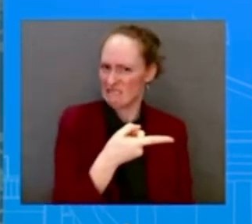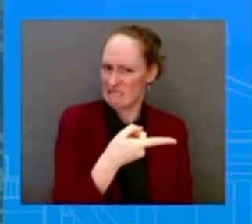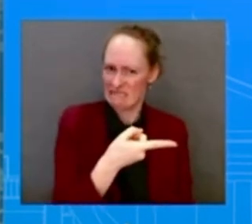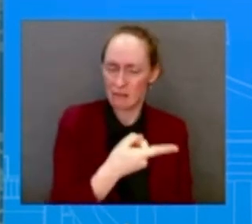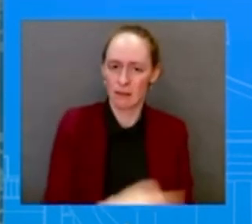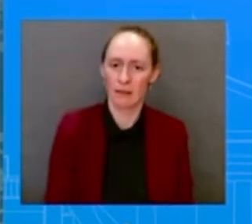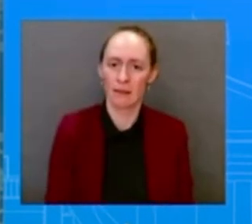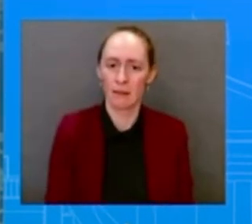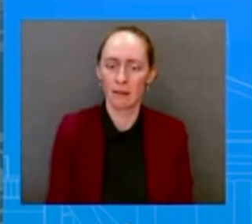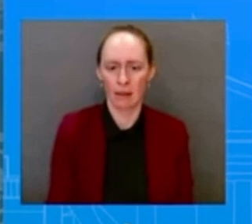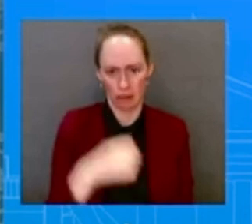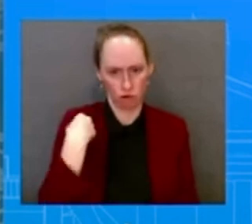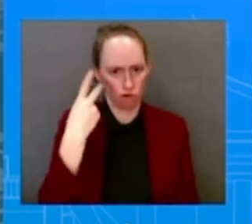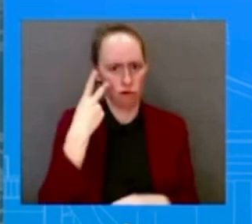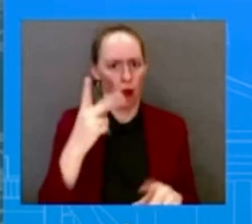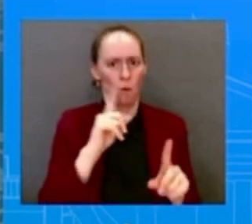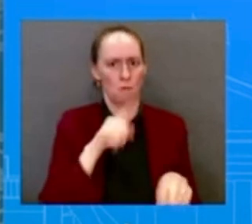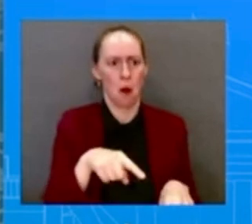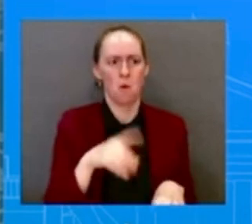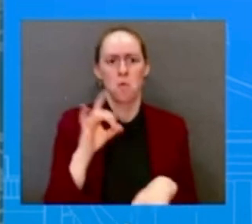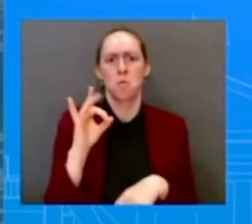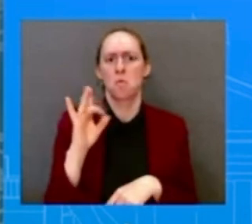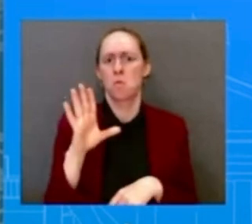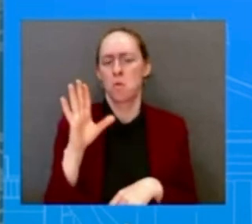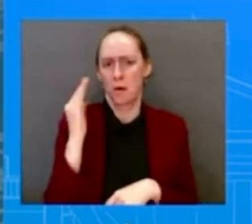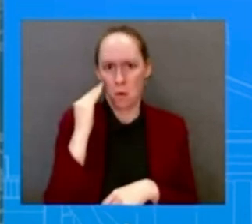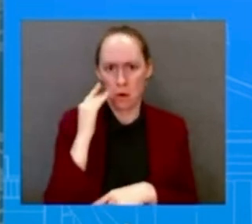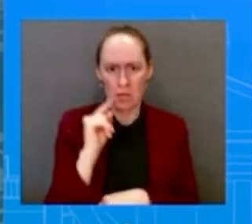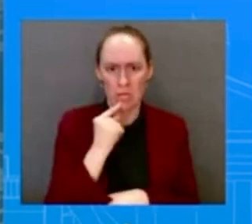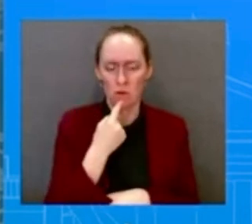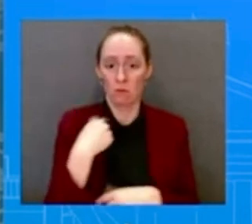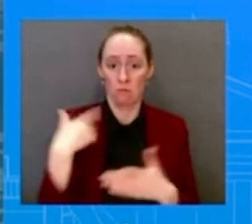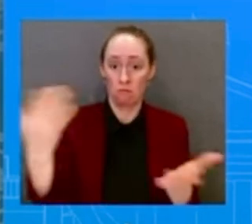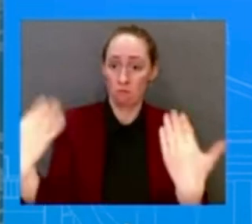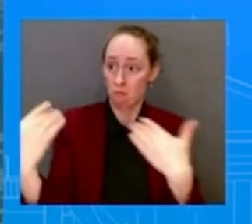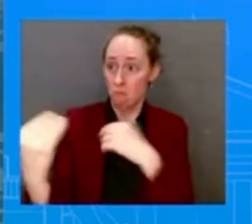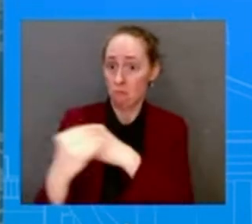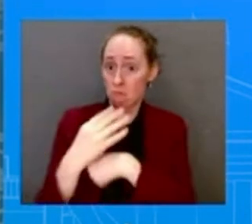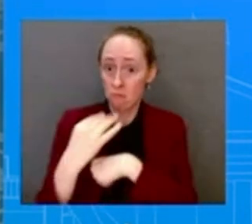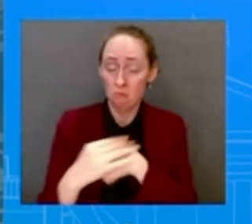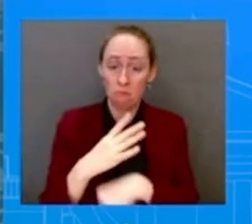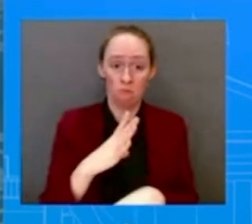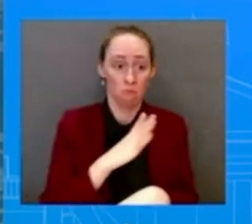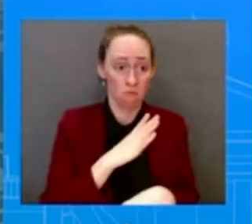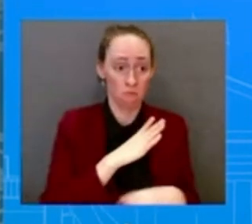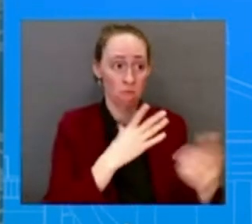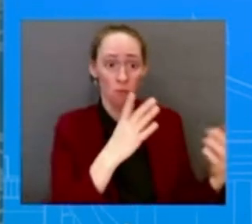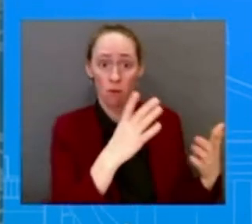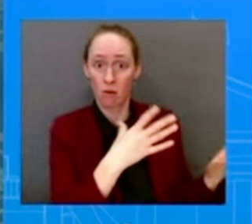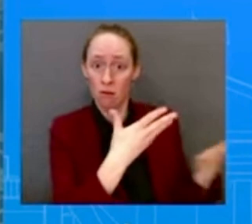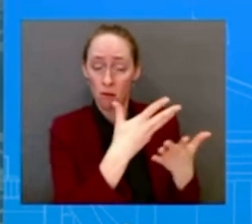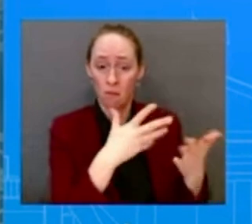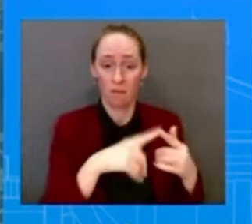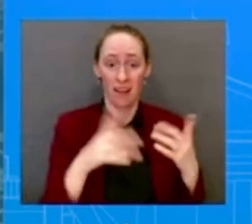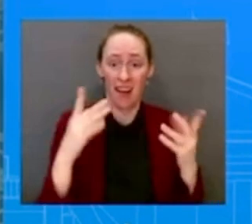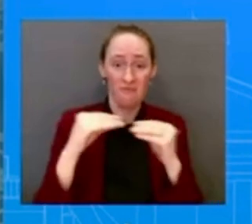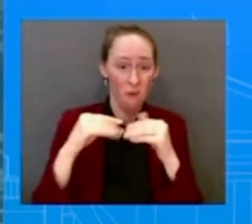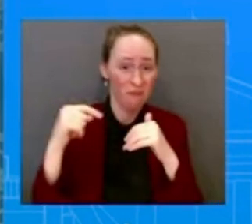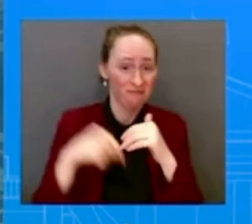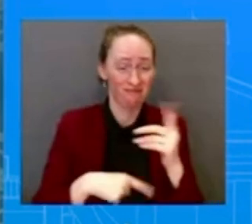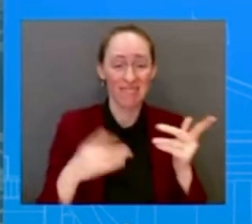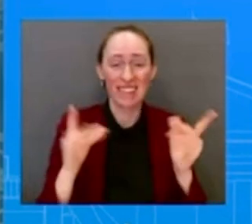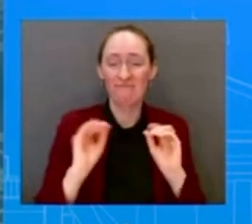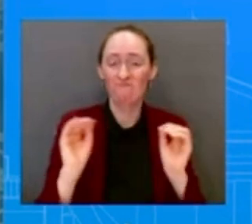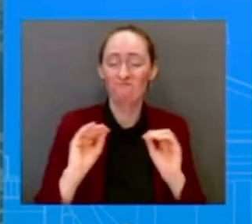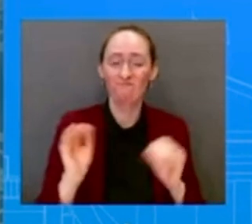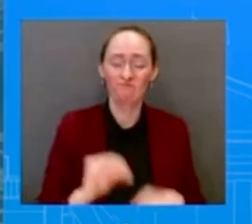the members of Congress or any action that they want to take very seriously as well. I just don't have anything for you at this time to speak to on that particular